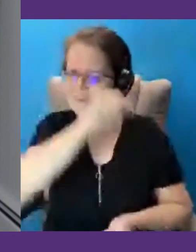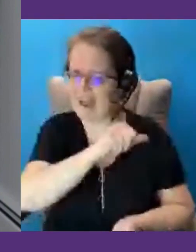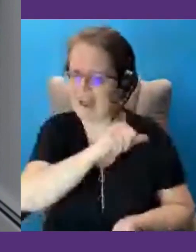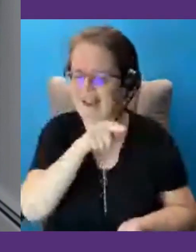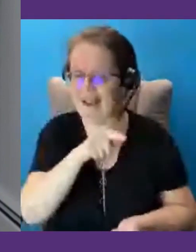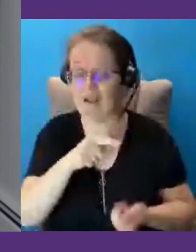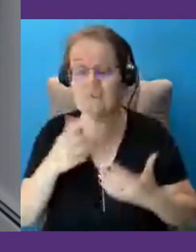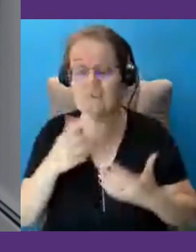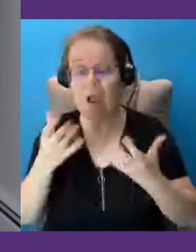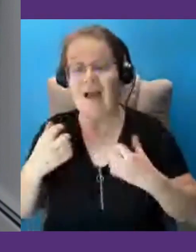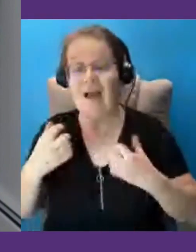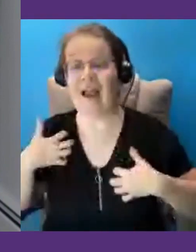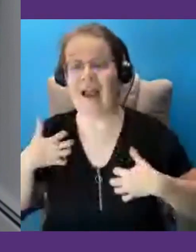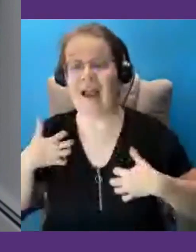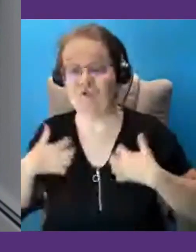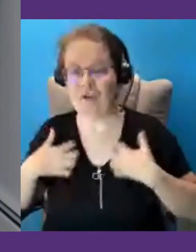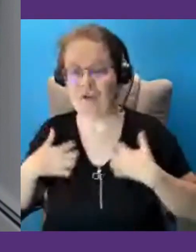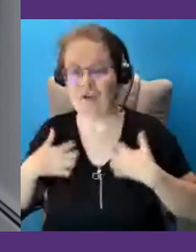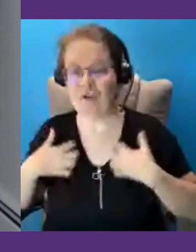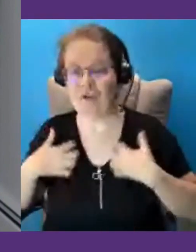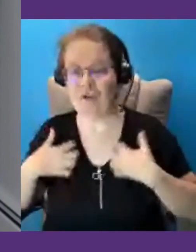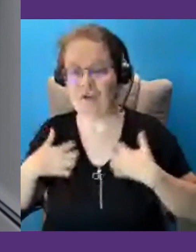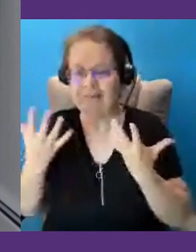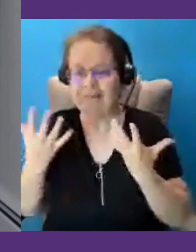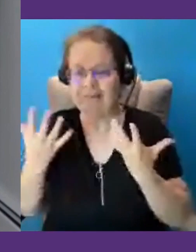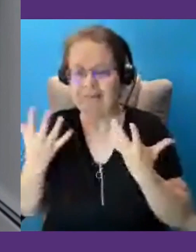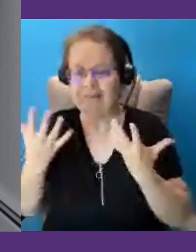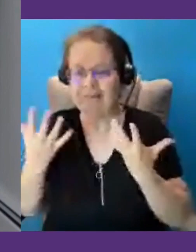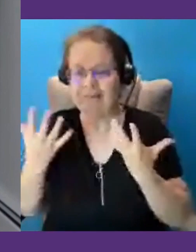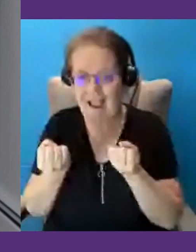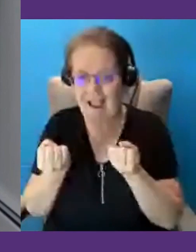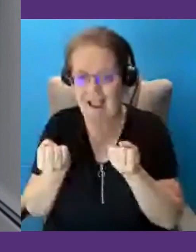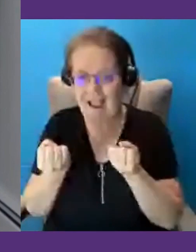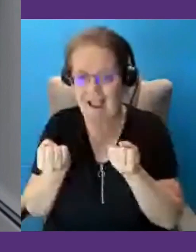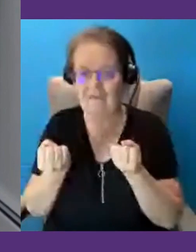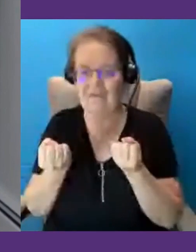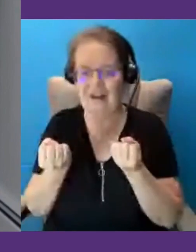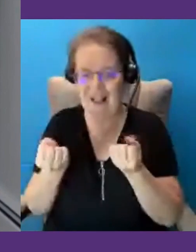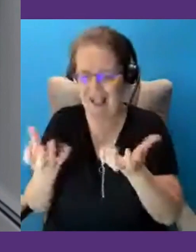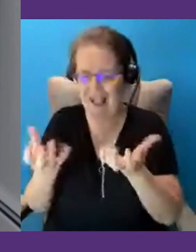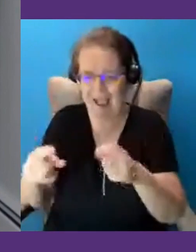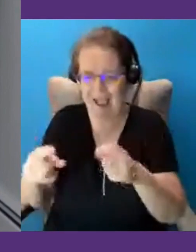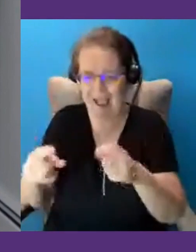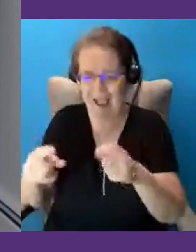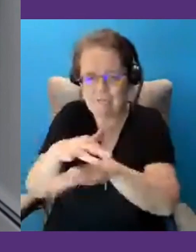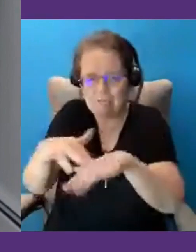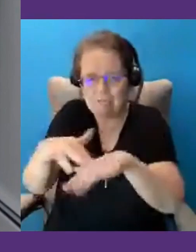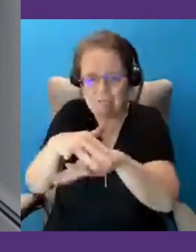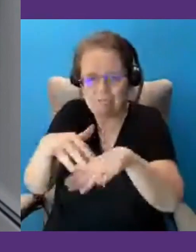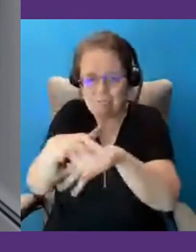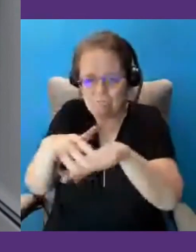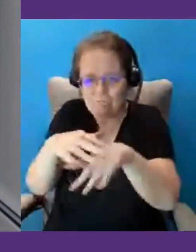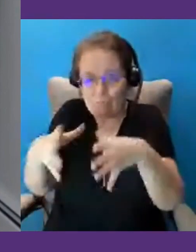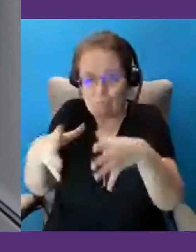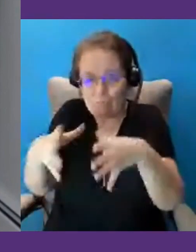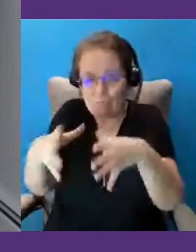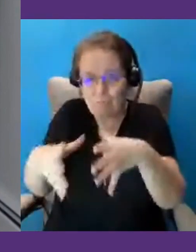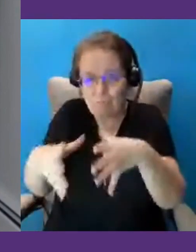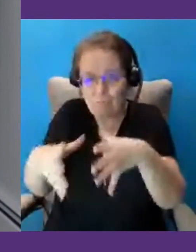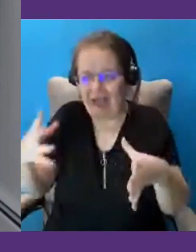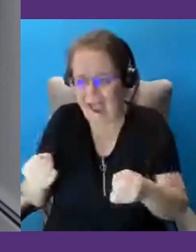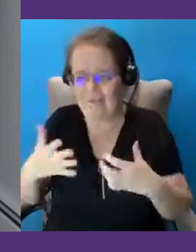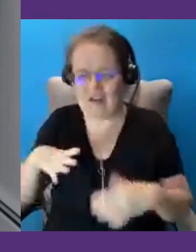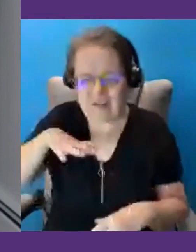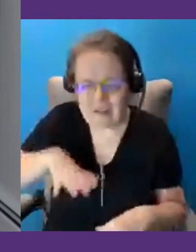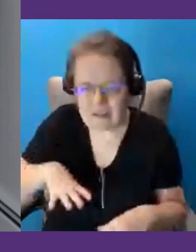is a groundswell and it's bubbling, and there is a want and a desire, but it's really about the mechanics